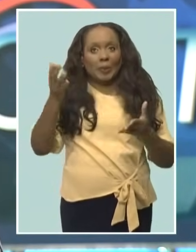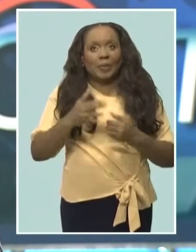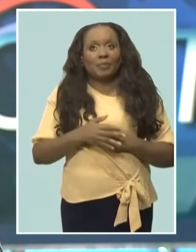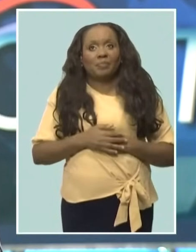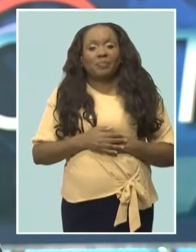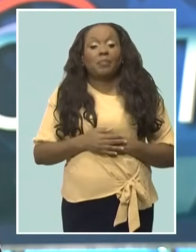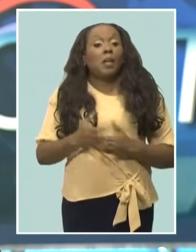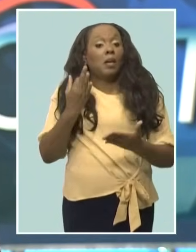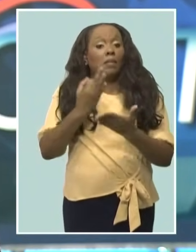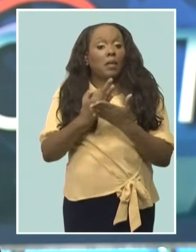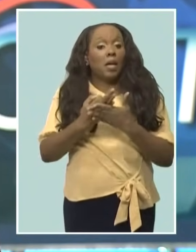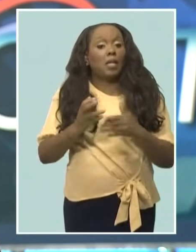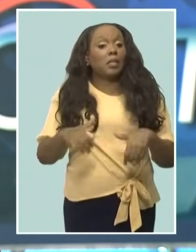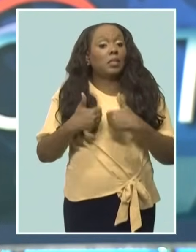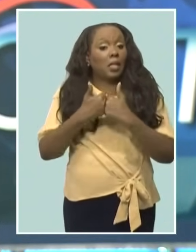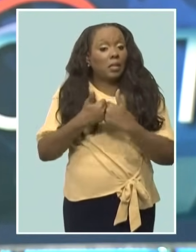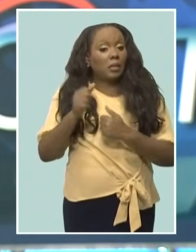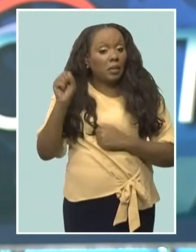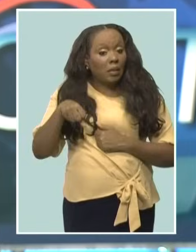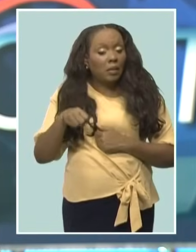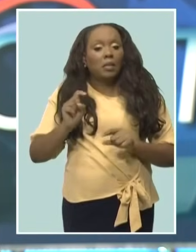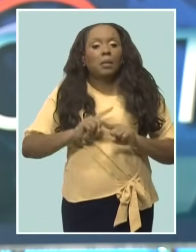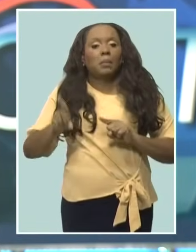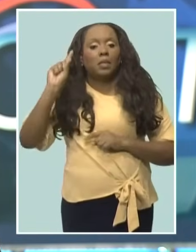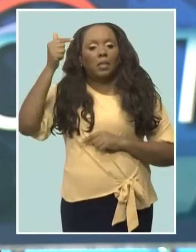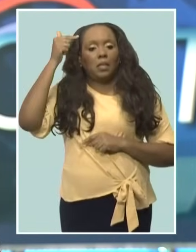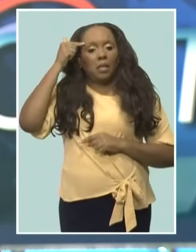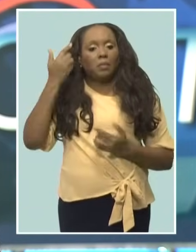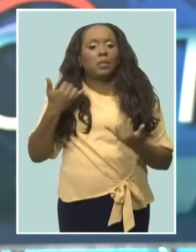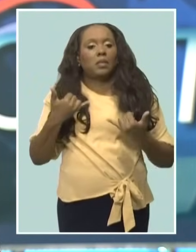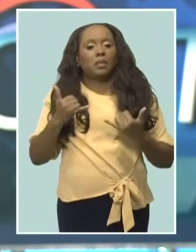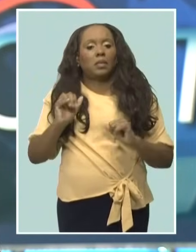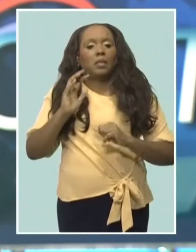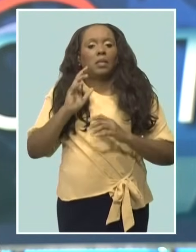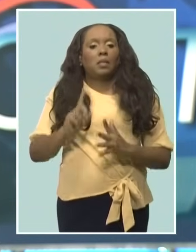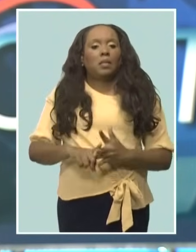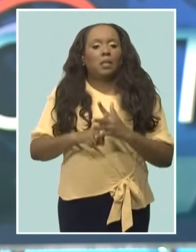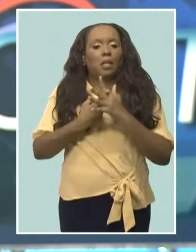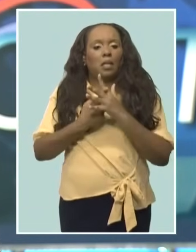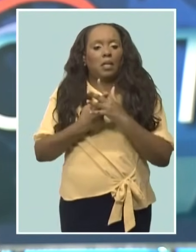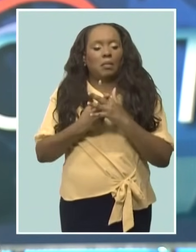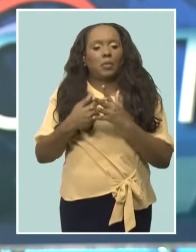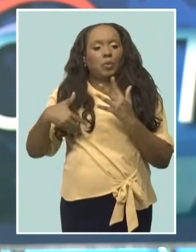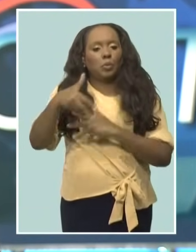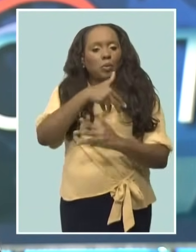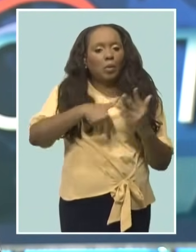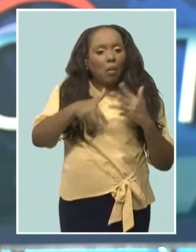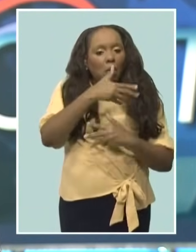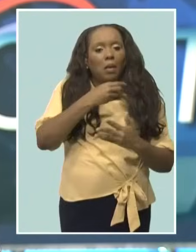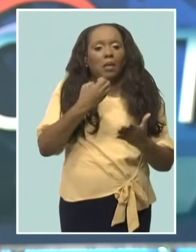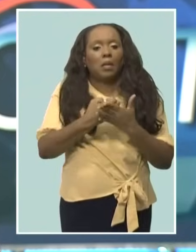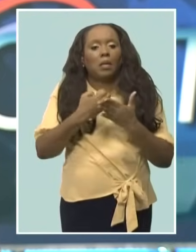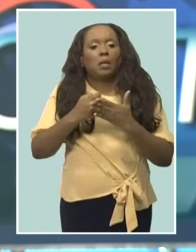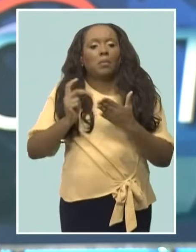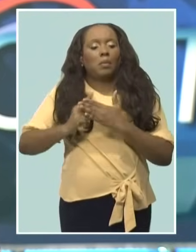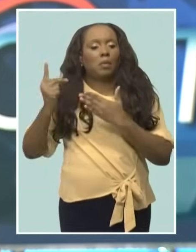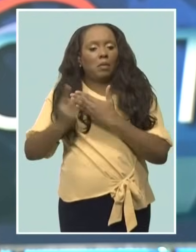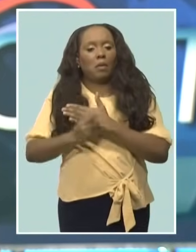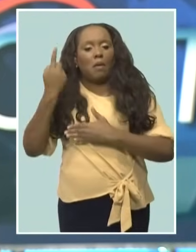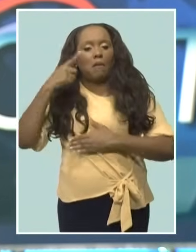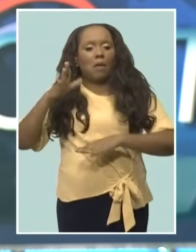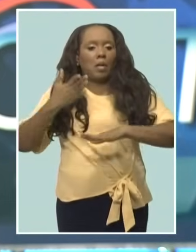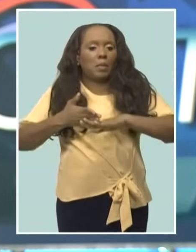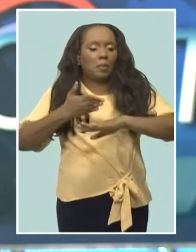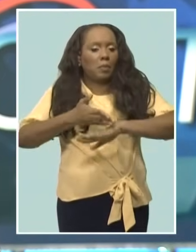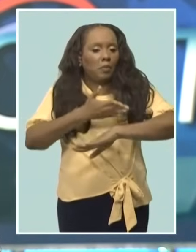some financial challenges, government has been able to implement major social and economic programs that have improved the